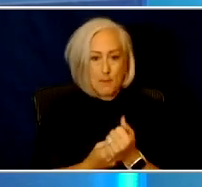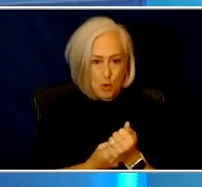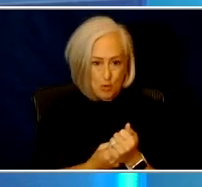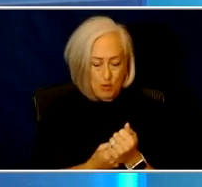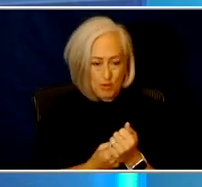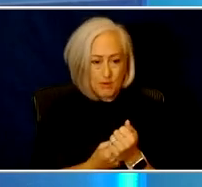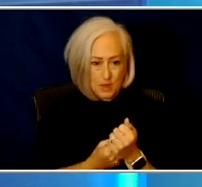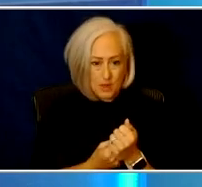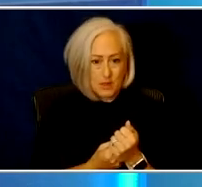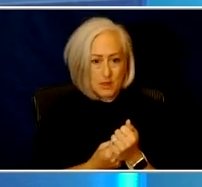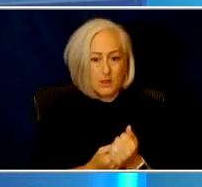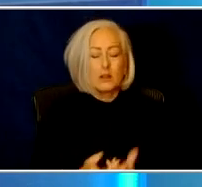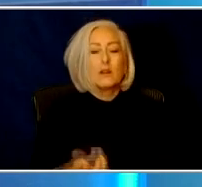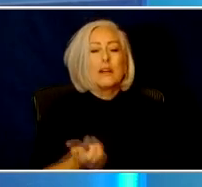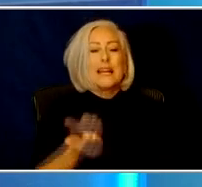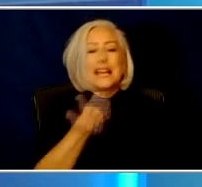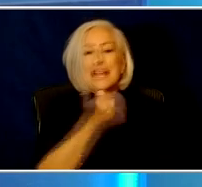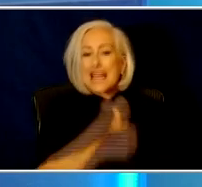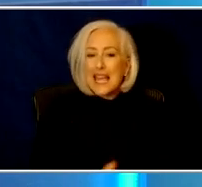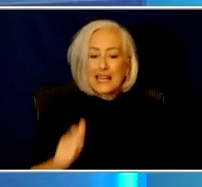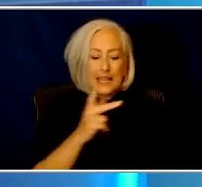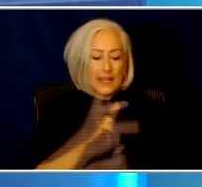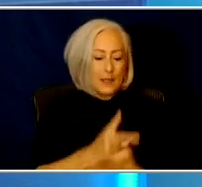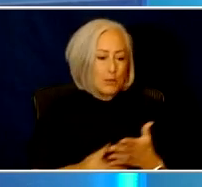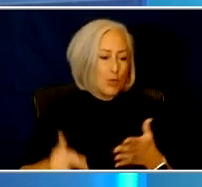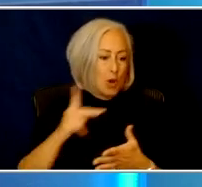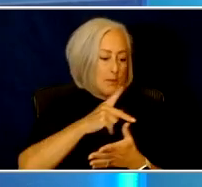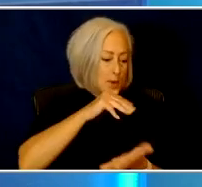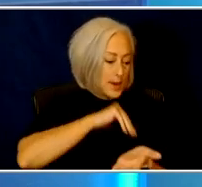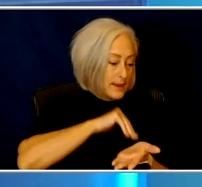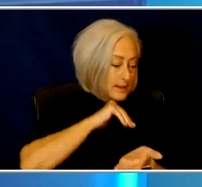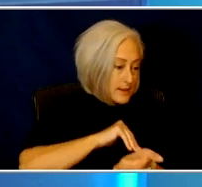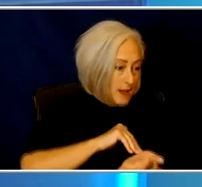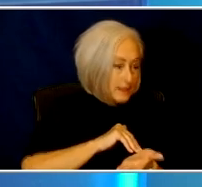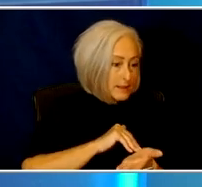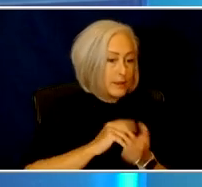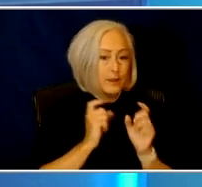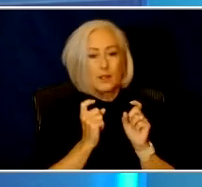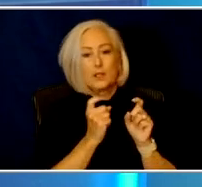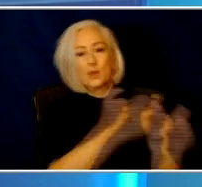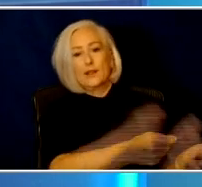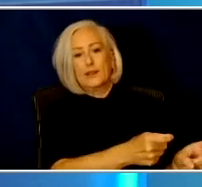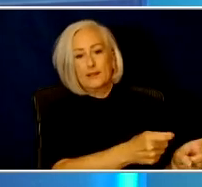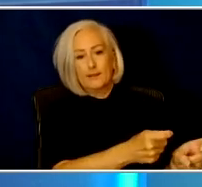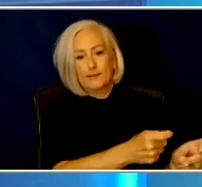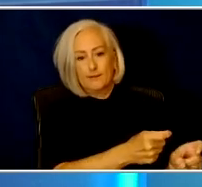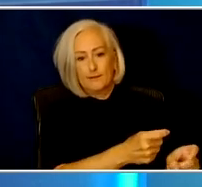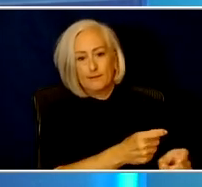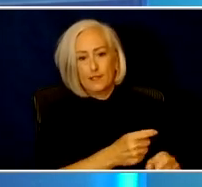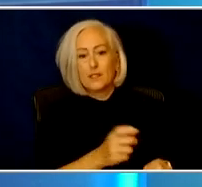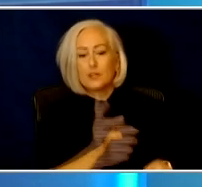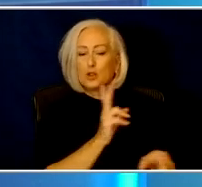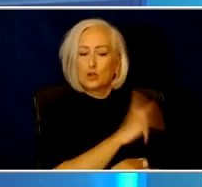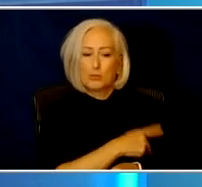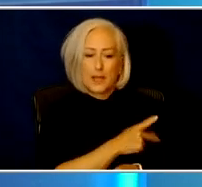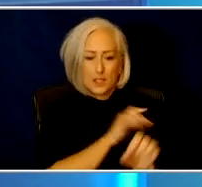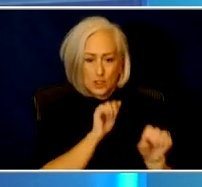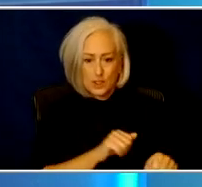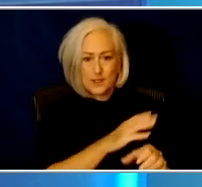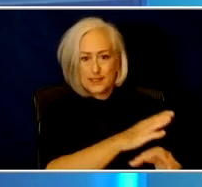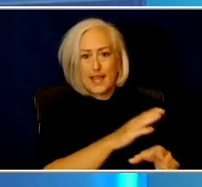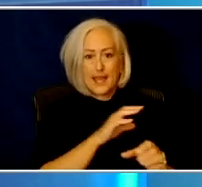our really primary care providers, we give two vaccines to patients who are eligible for them, who are going to have a good immune